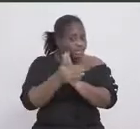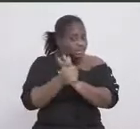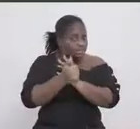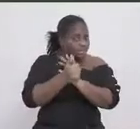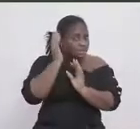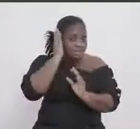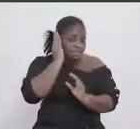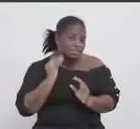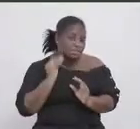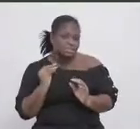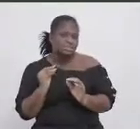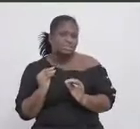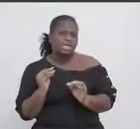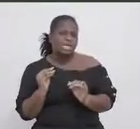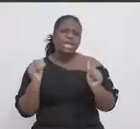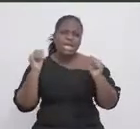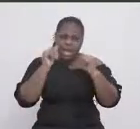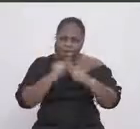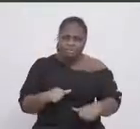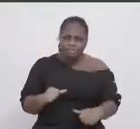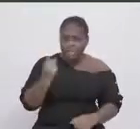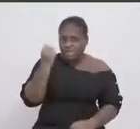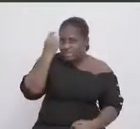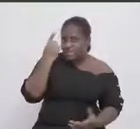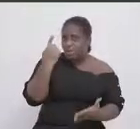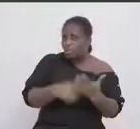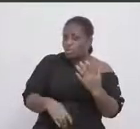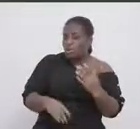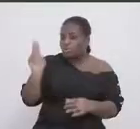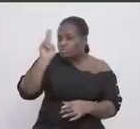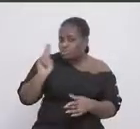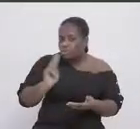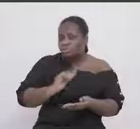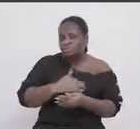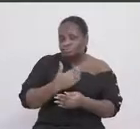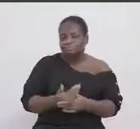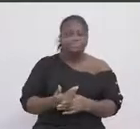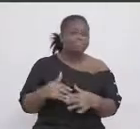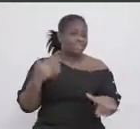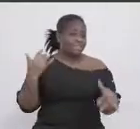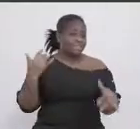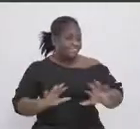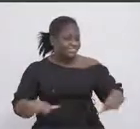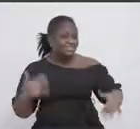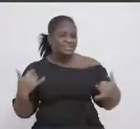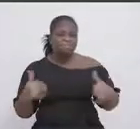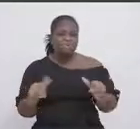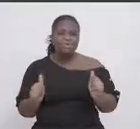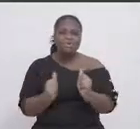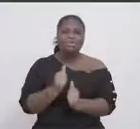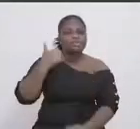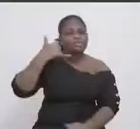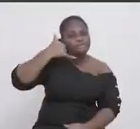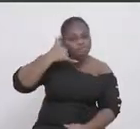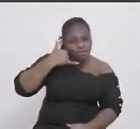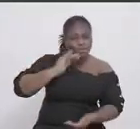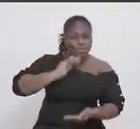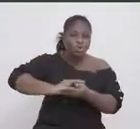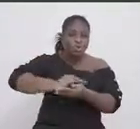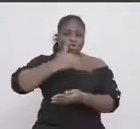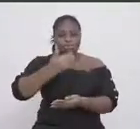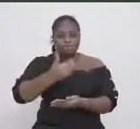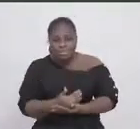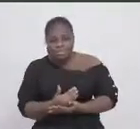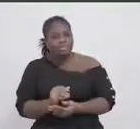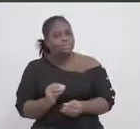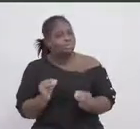to understand how their devices function. Like I said, kids play with mobile phones, computers a